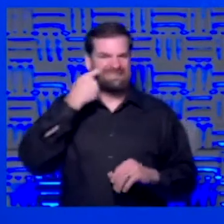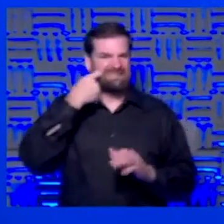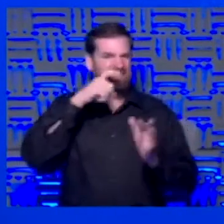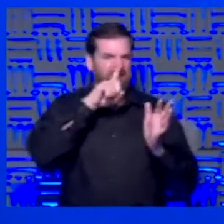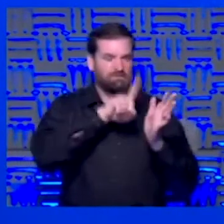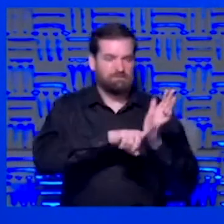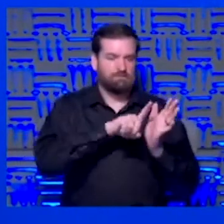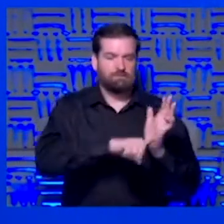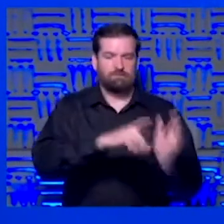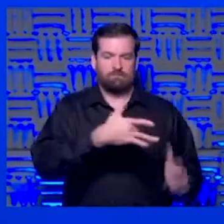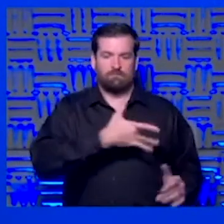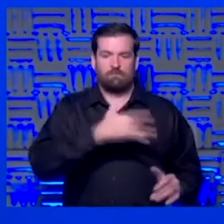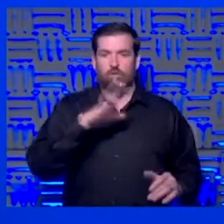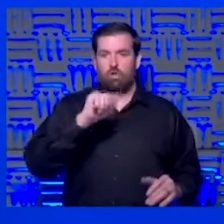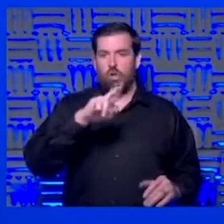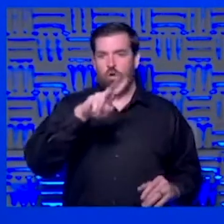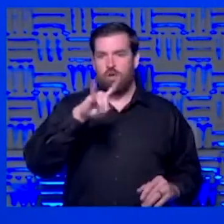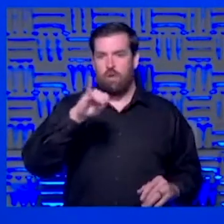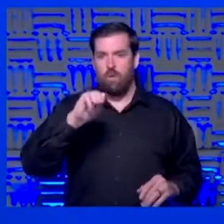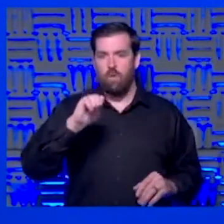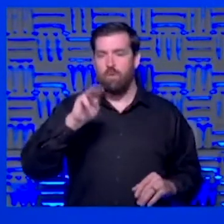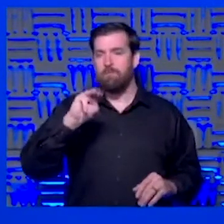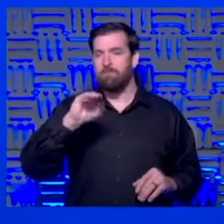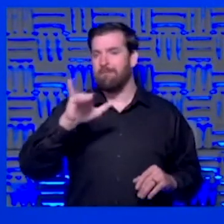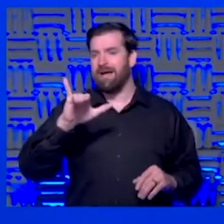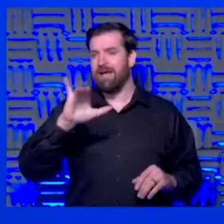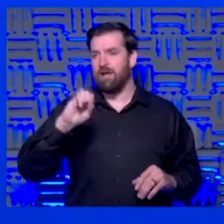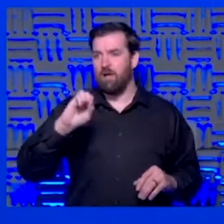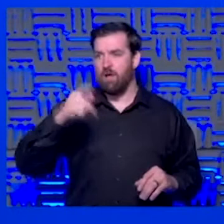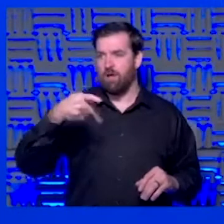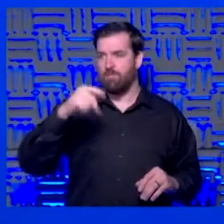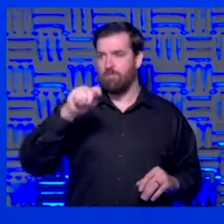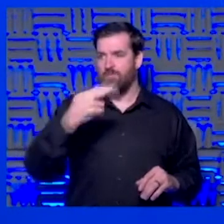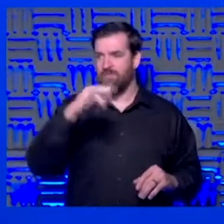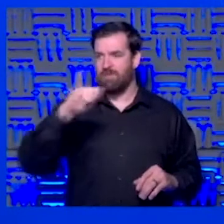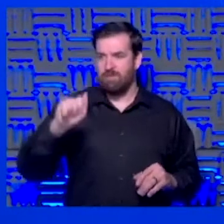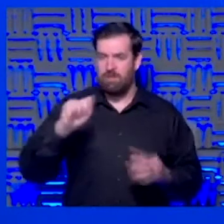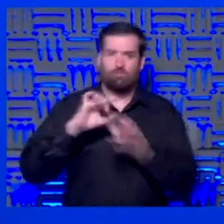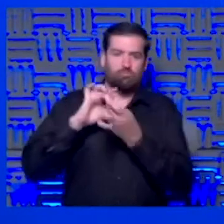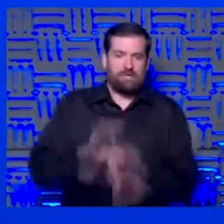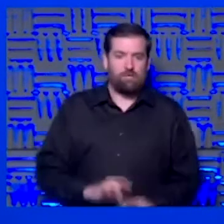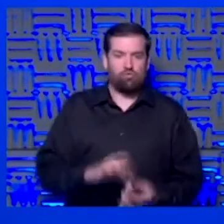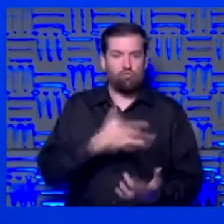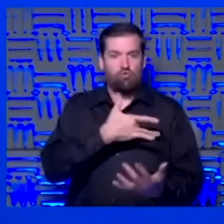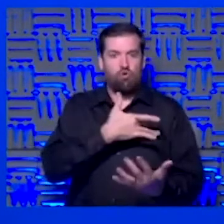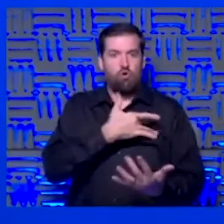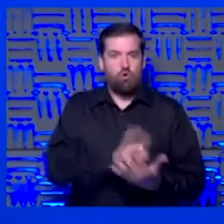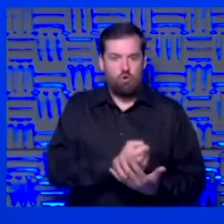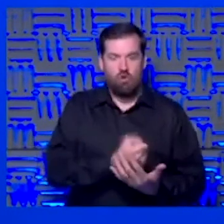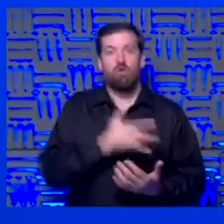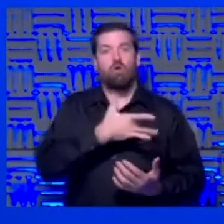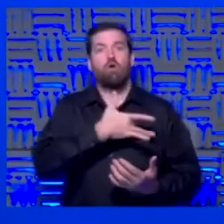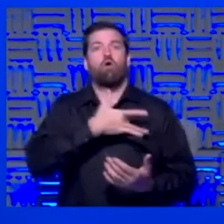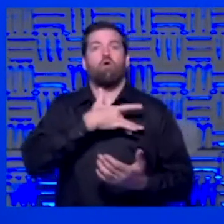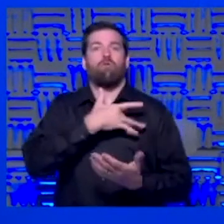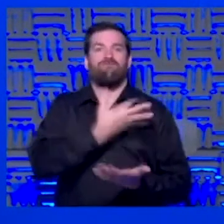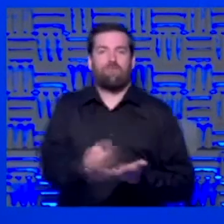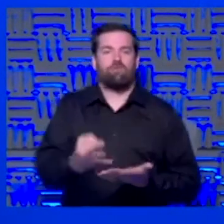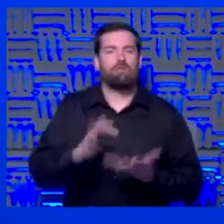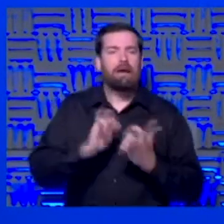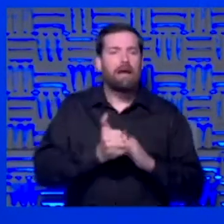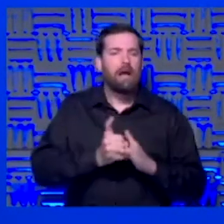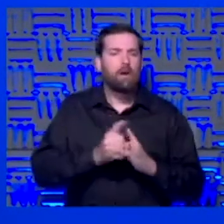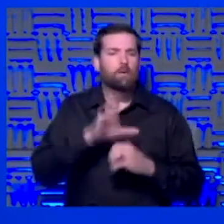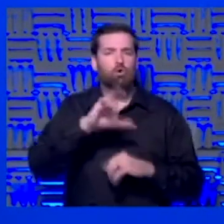concerning cardiomyopathy and heart failure related to COVID. How does COVID impact the different